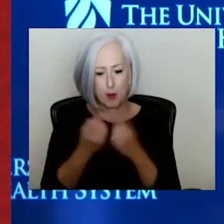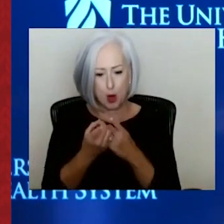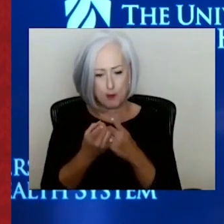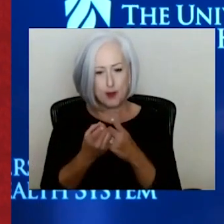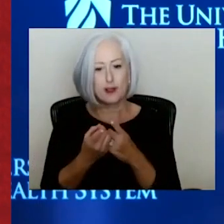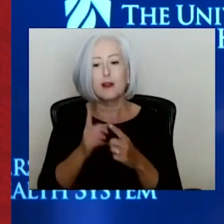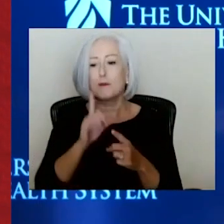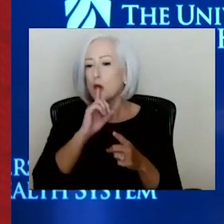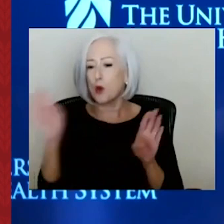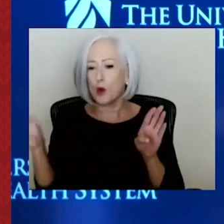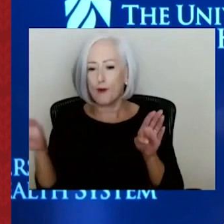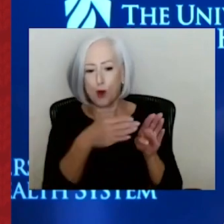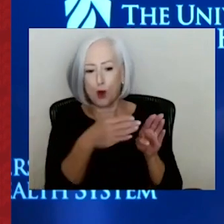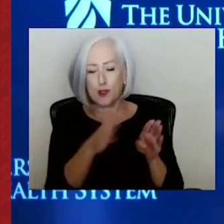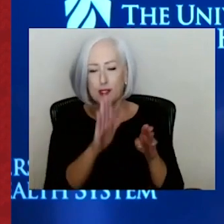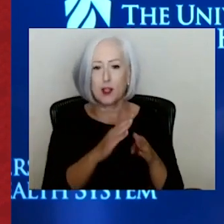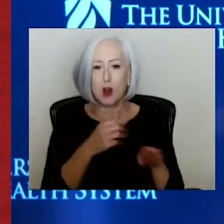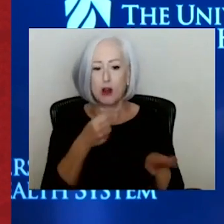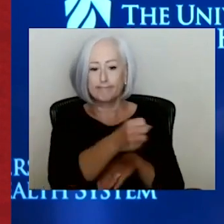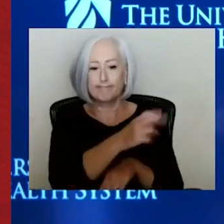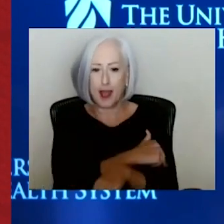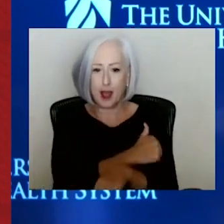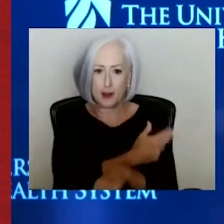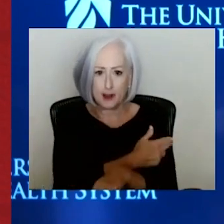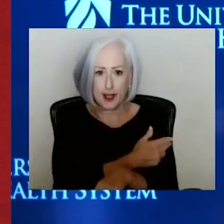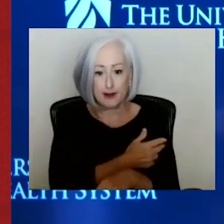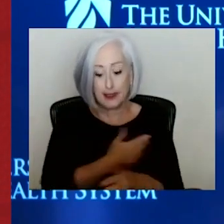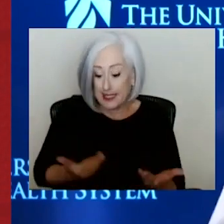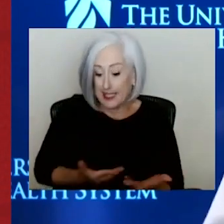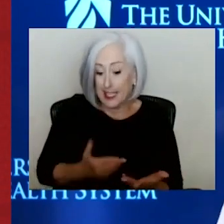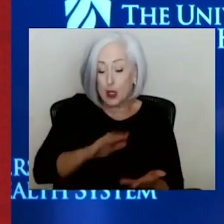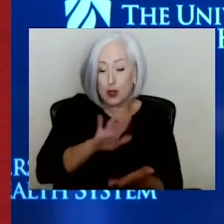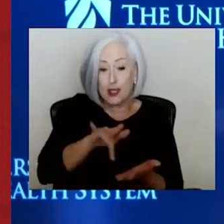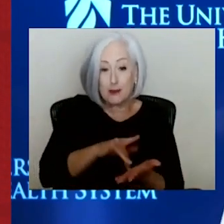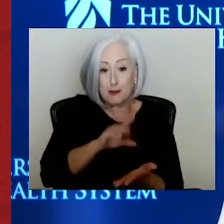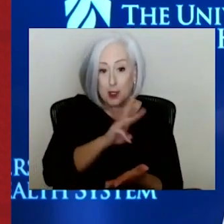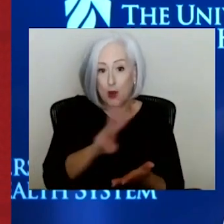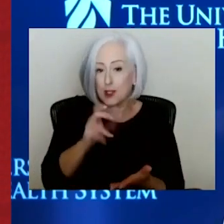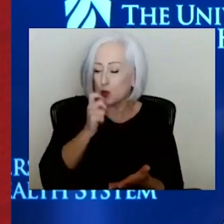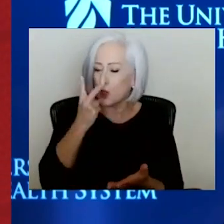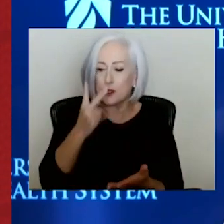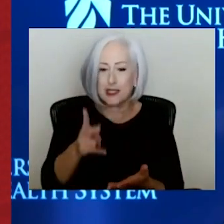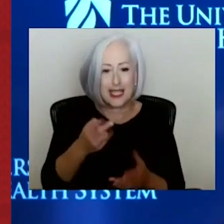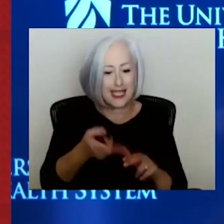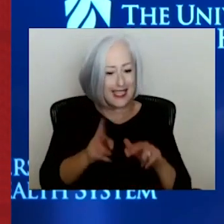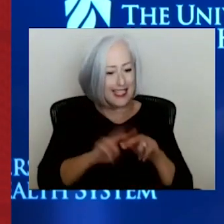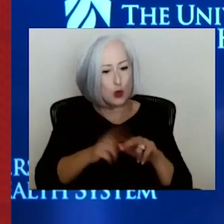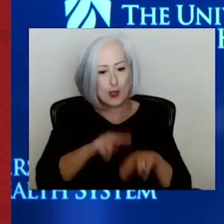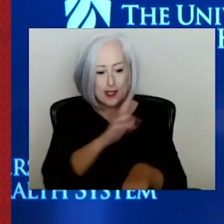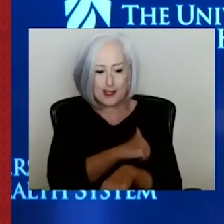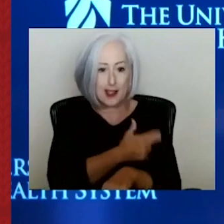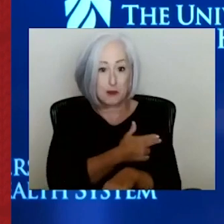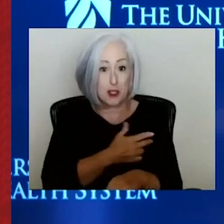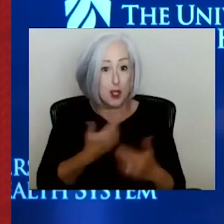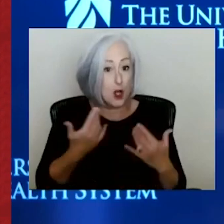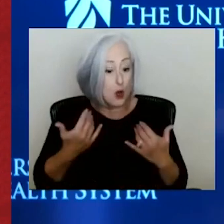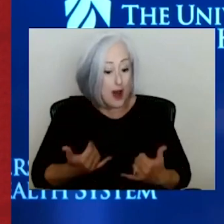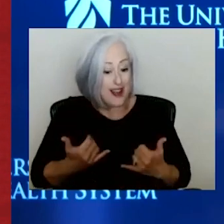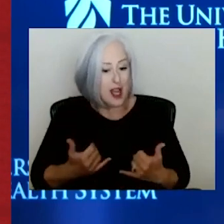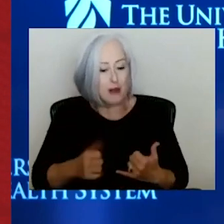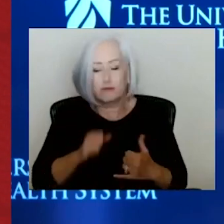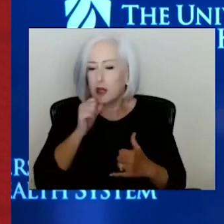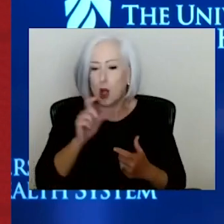we're not seeing a pop in hospitalizations, not in the Kansas City metropolitan area. I wouldn't make a change right now. But I